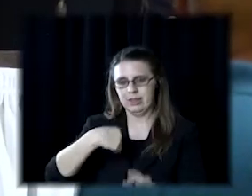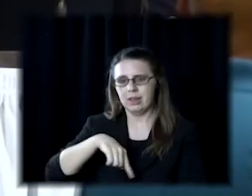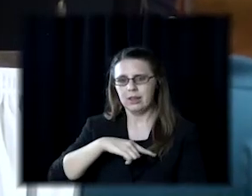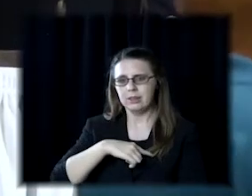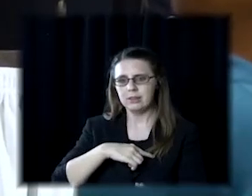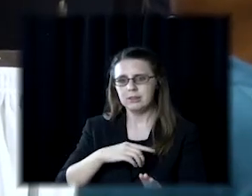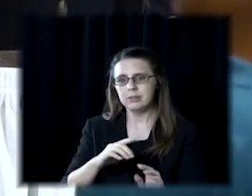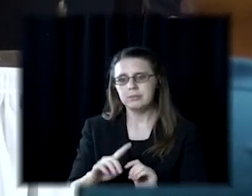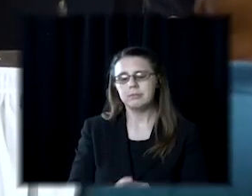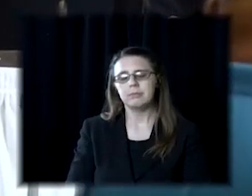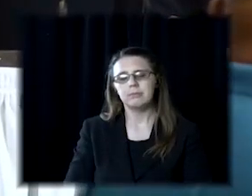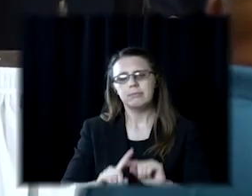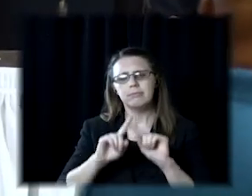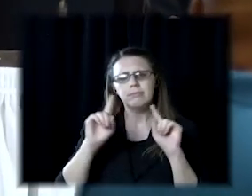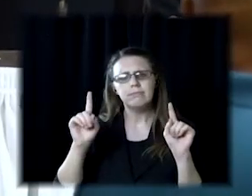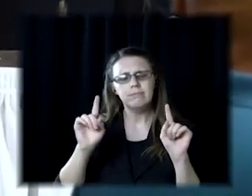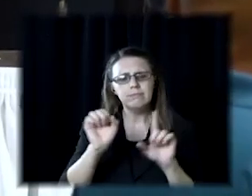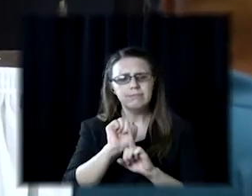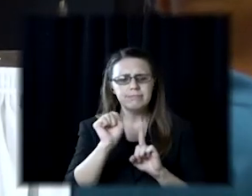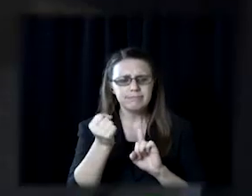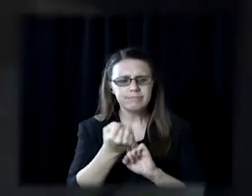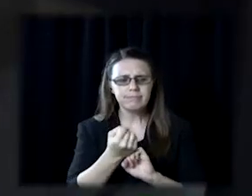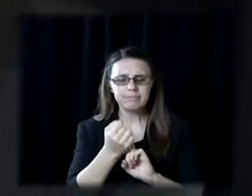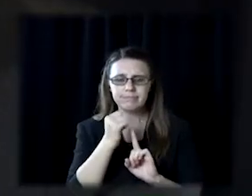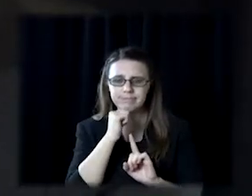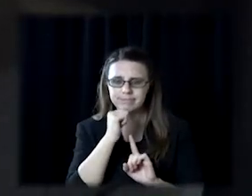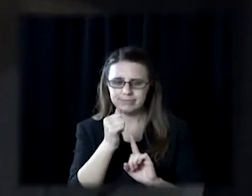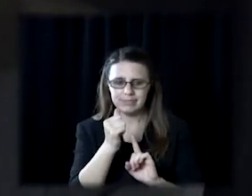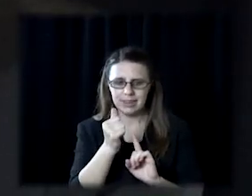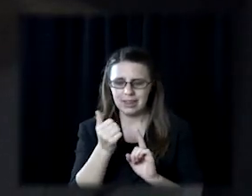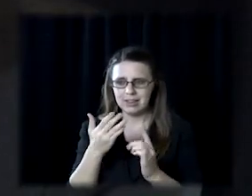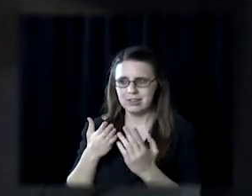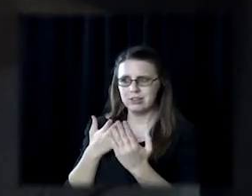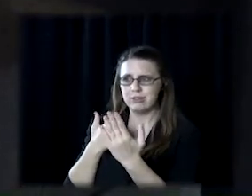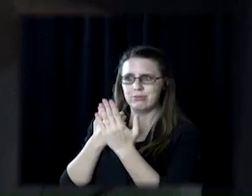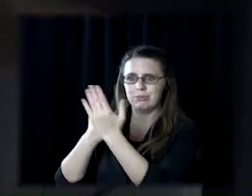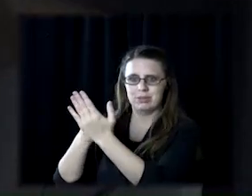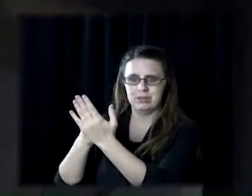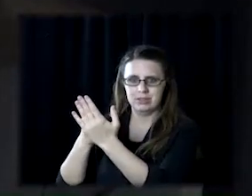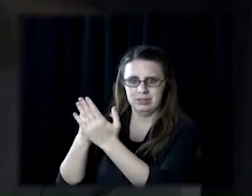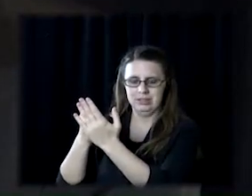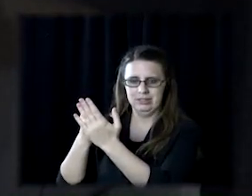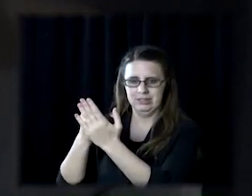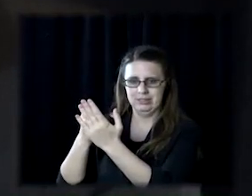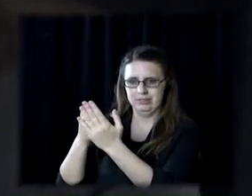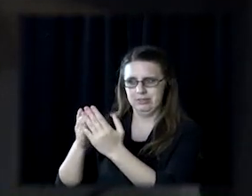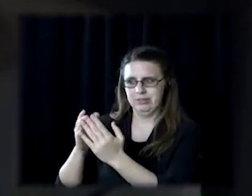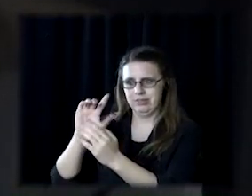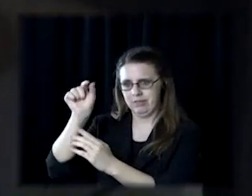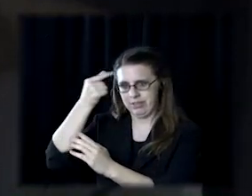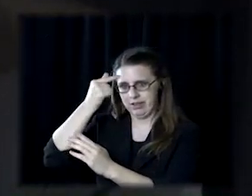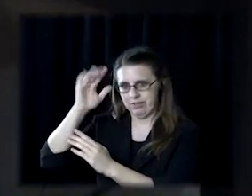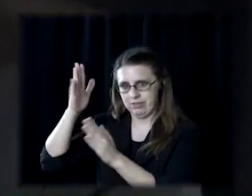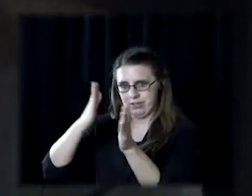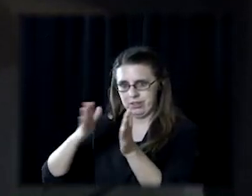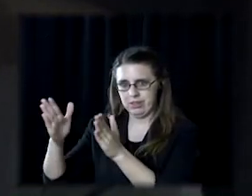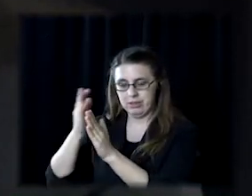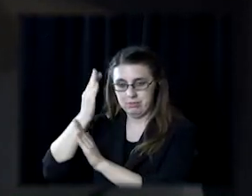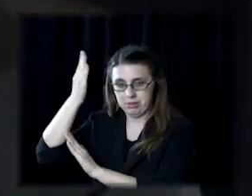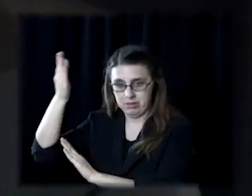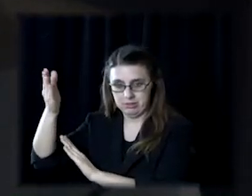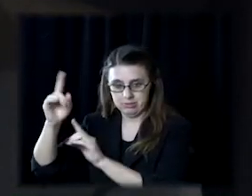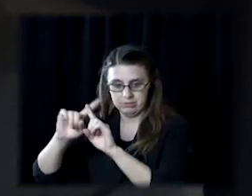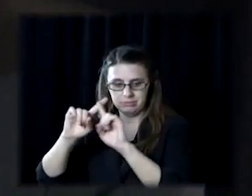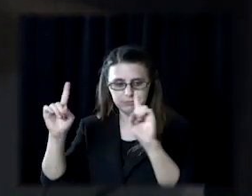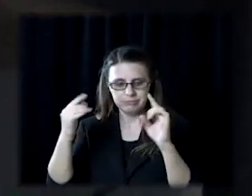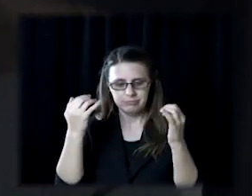situation that should be viewed as in opposition to what the government is pushing forward. This is an issue, an effort to work